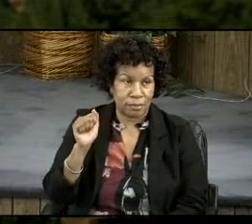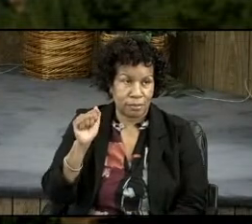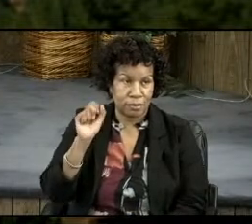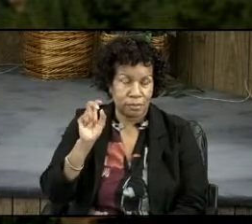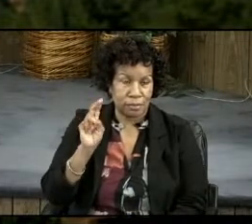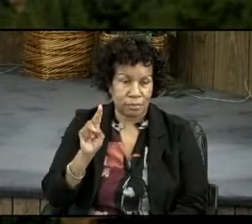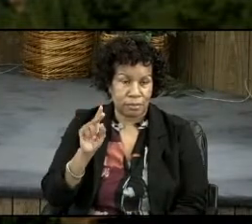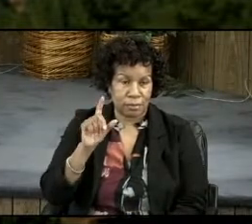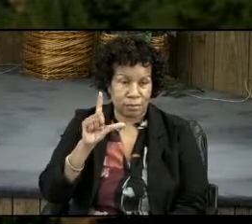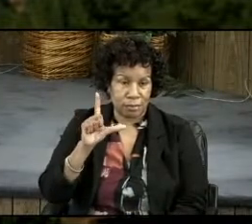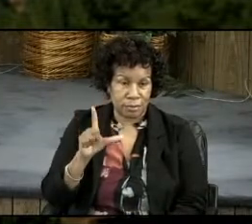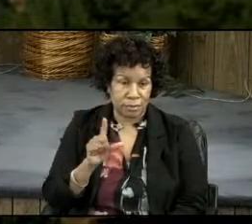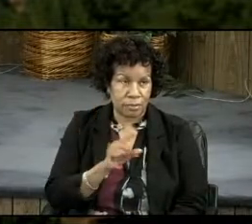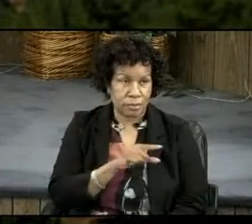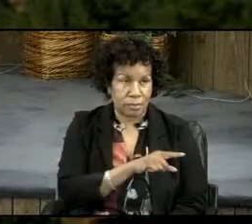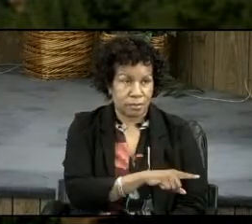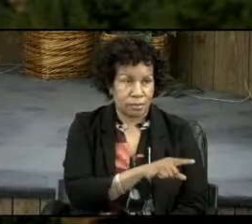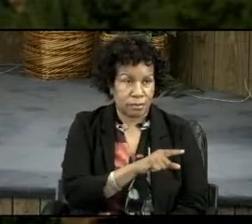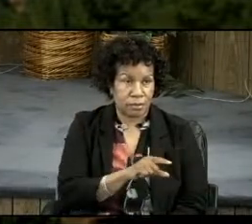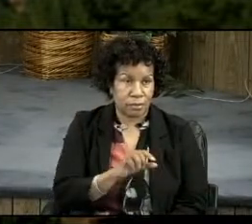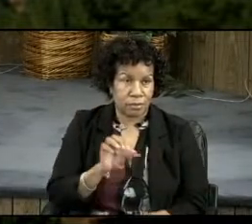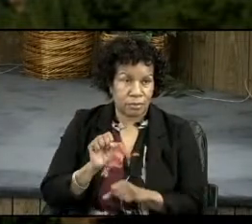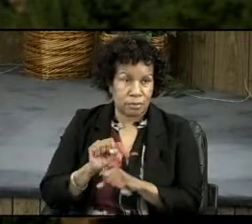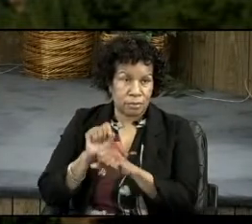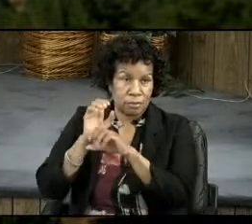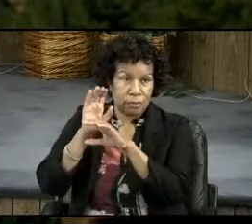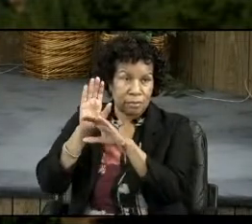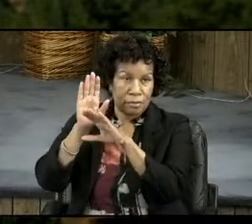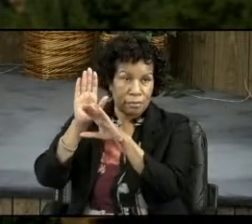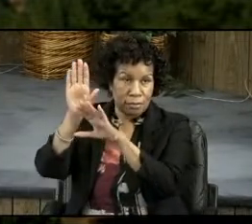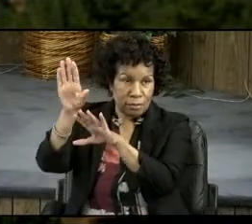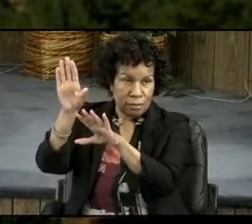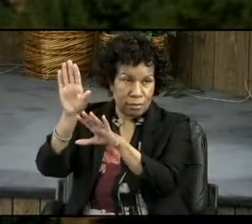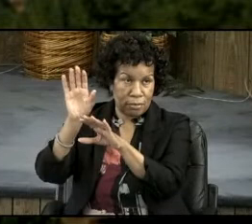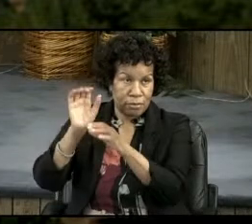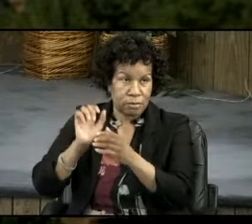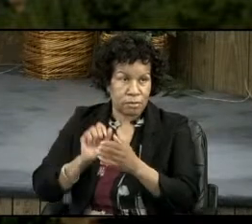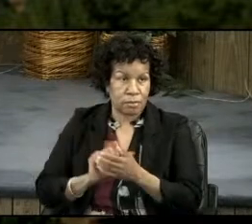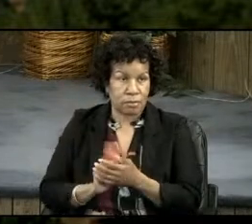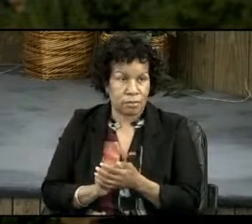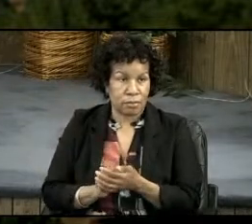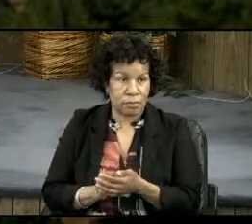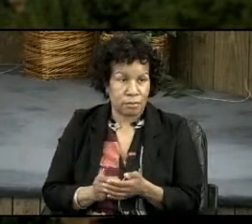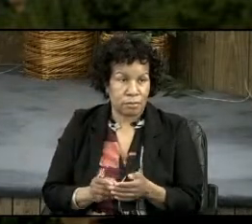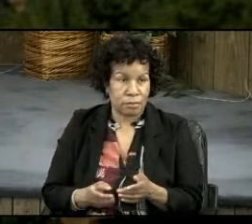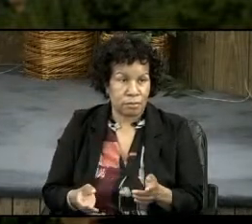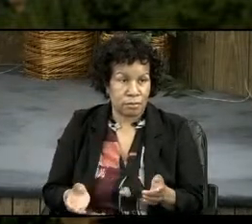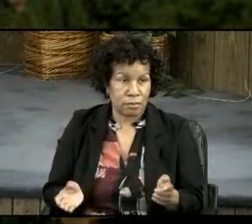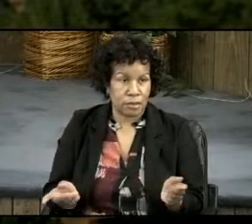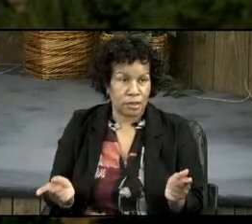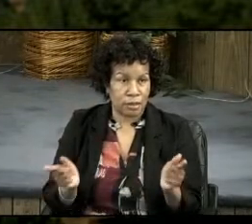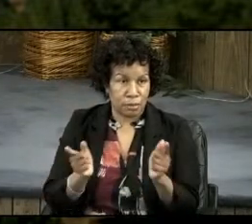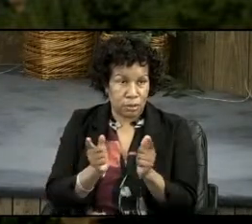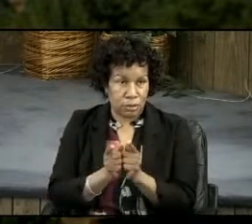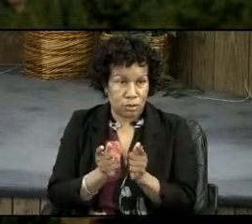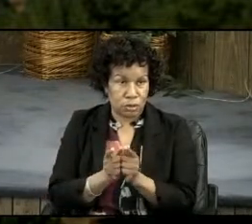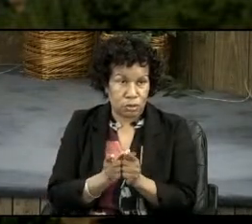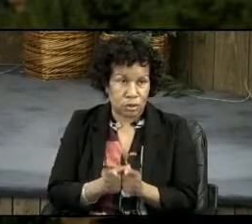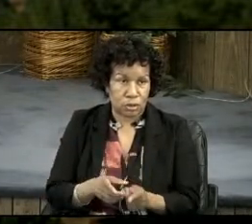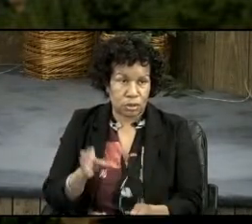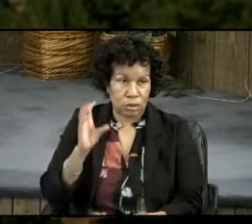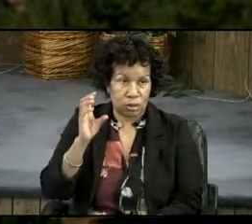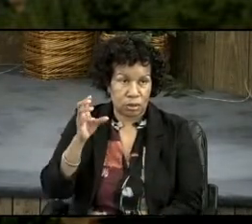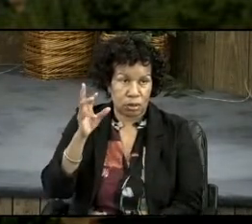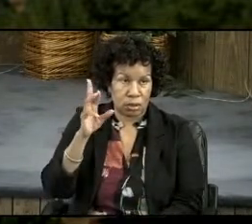hill it's pointing to? Don't worry about that one in the back. They was just watching from afar. In between, there's a creek. And